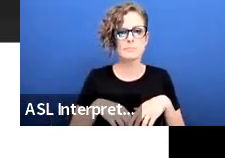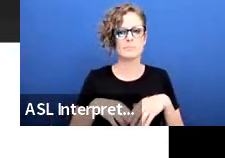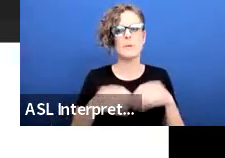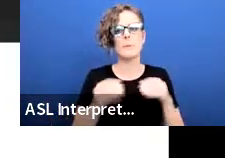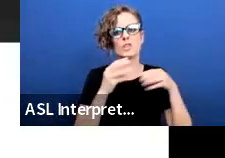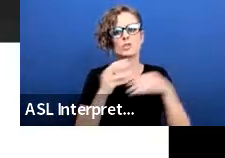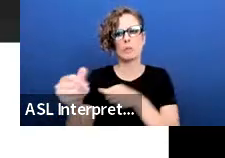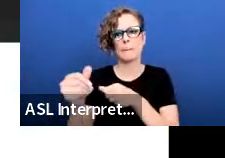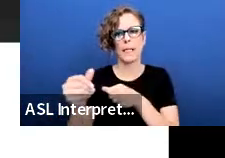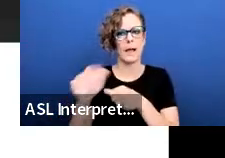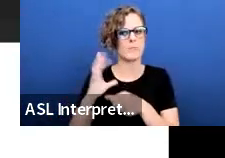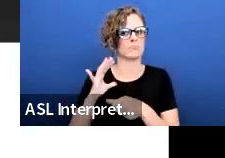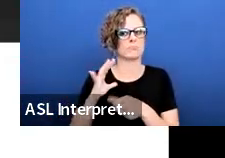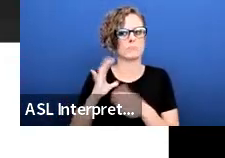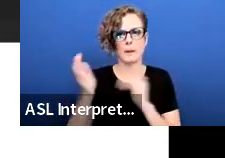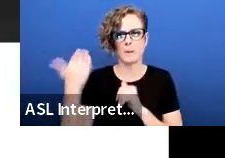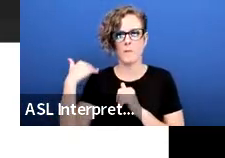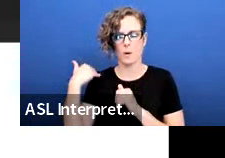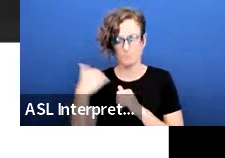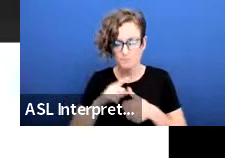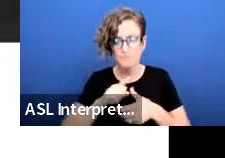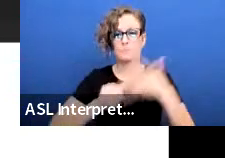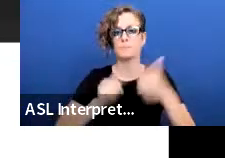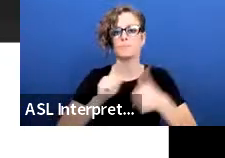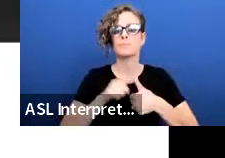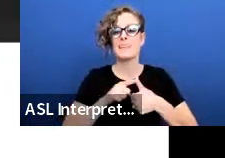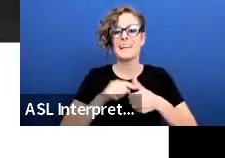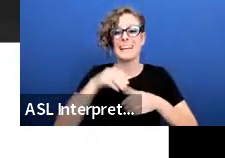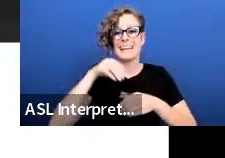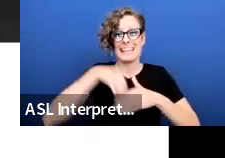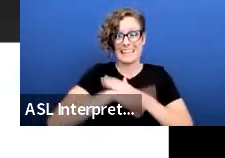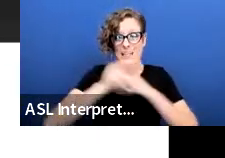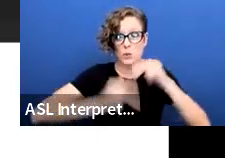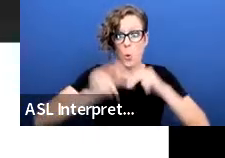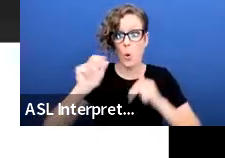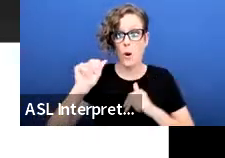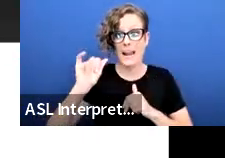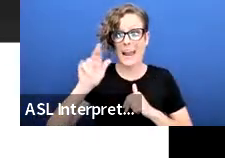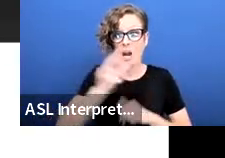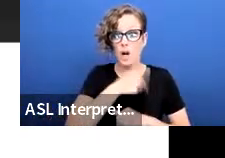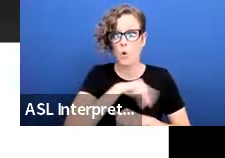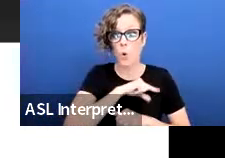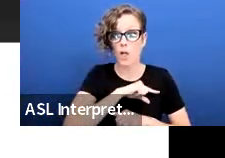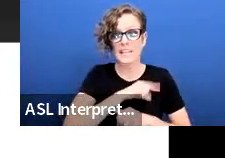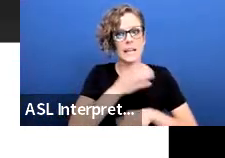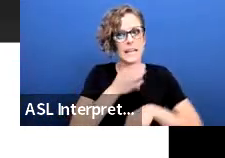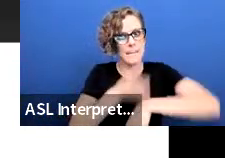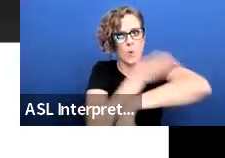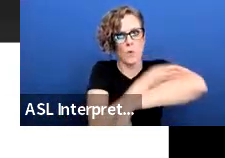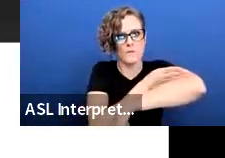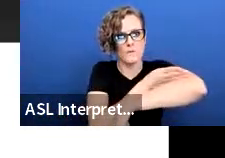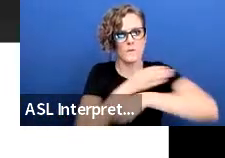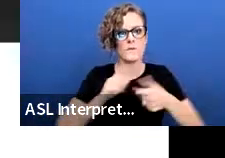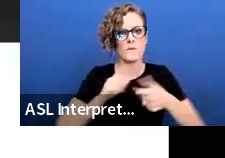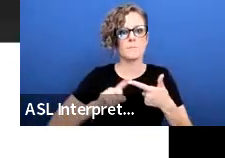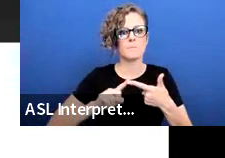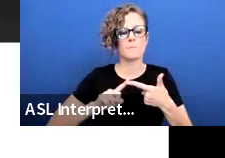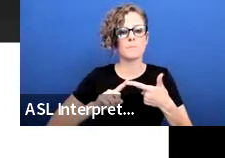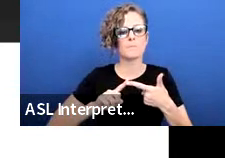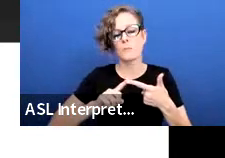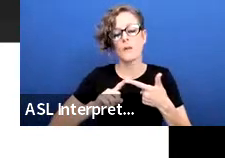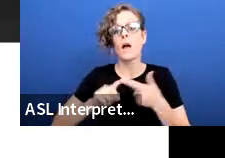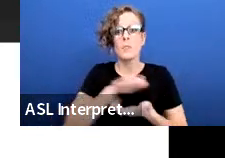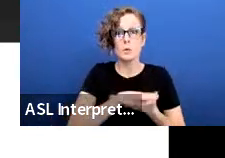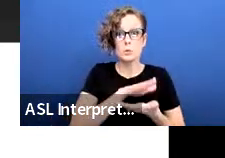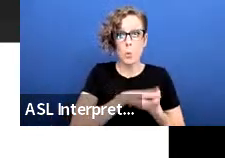streamlined compared to the past: improve indoor air quality. Schools should follow the mask guidance for the general